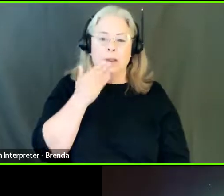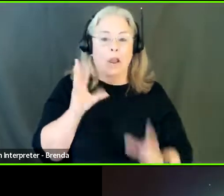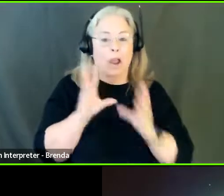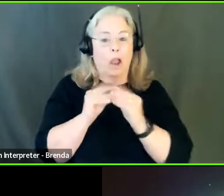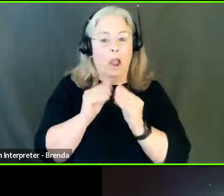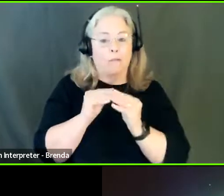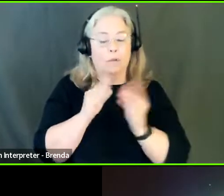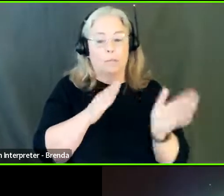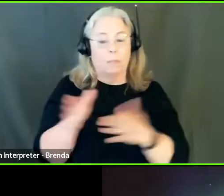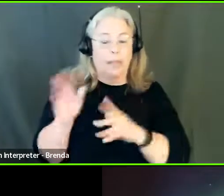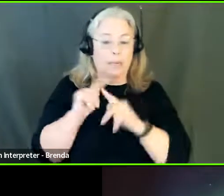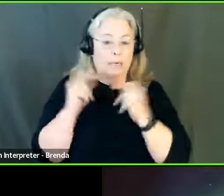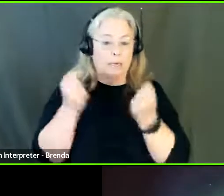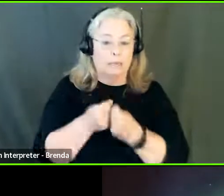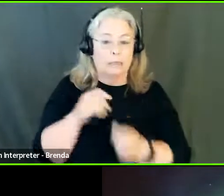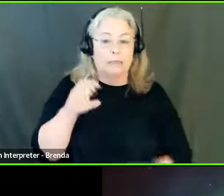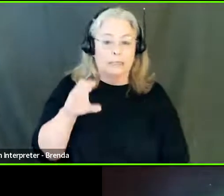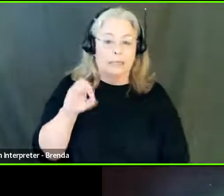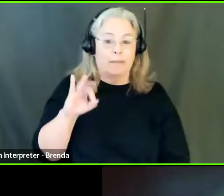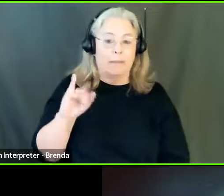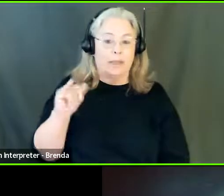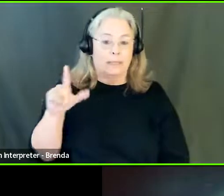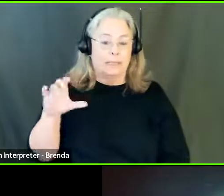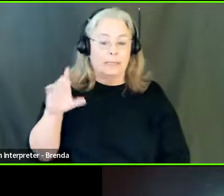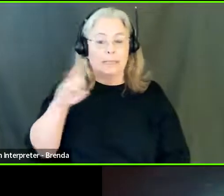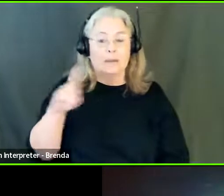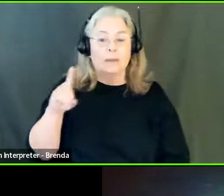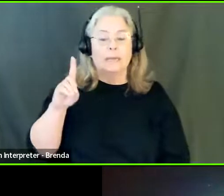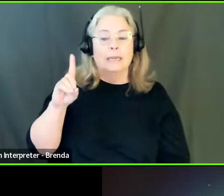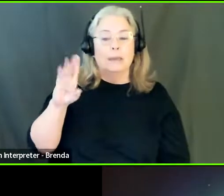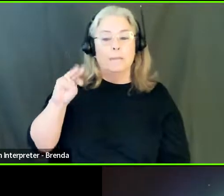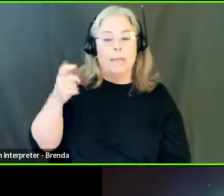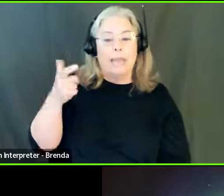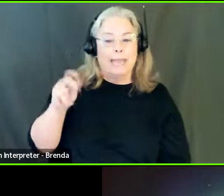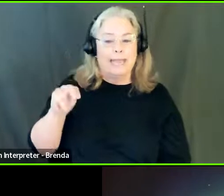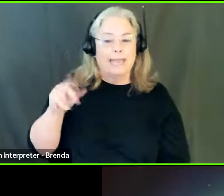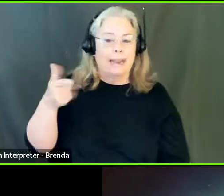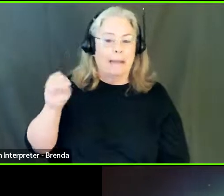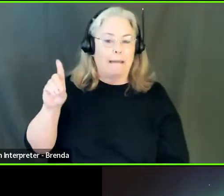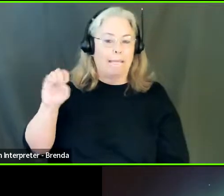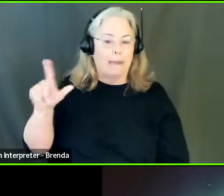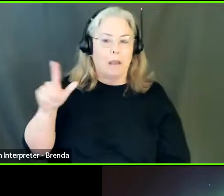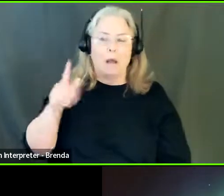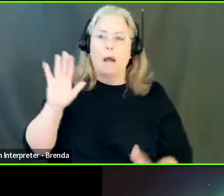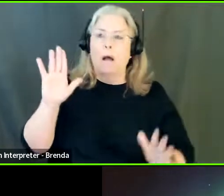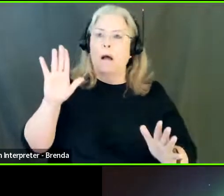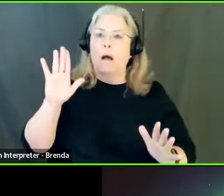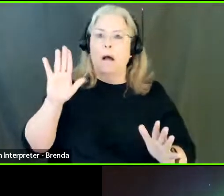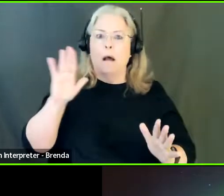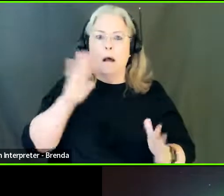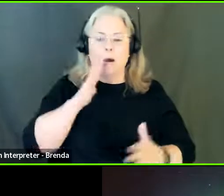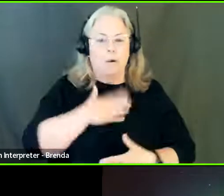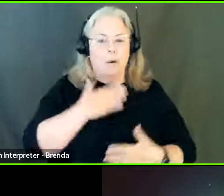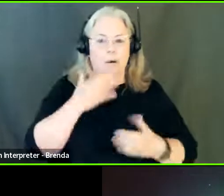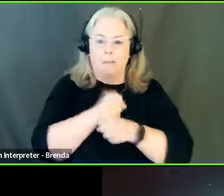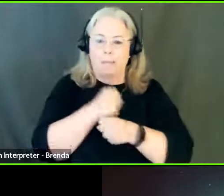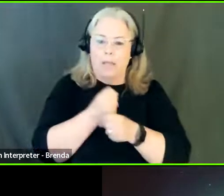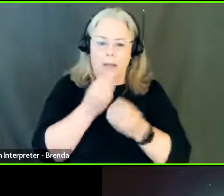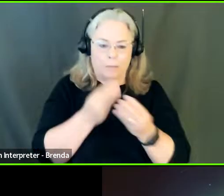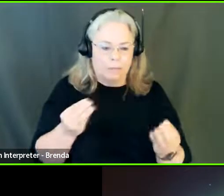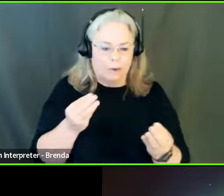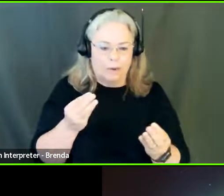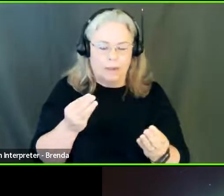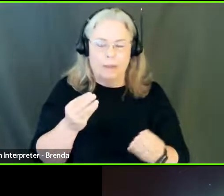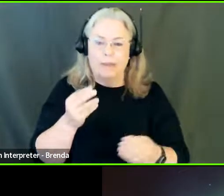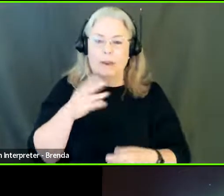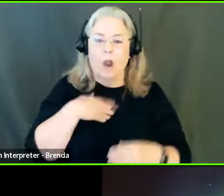planning team, CFILC's Deputy Director, Megan Cadell, who is always an absolute joy to build materials of substance and worth with,